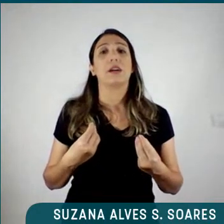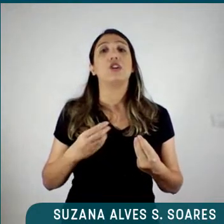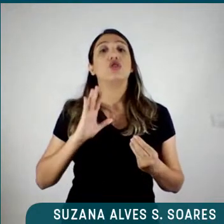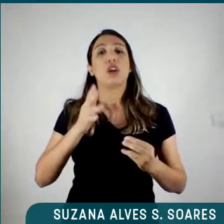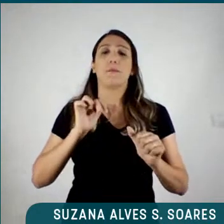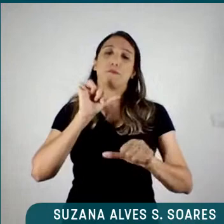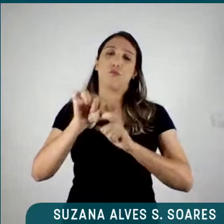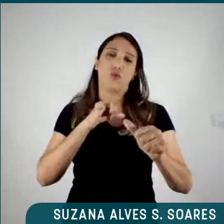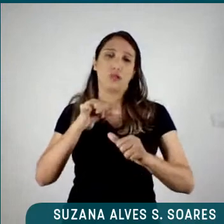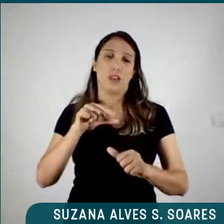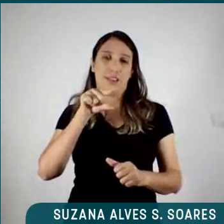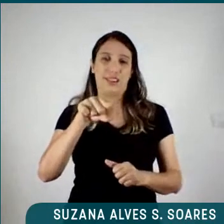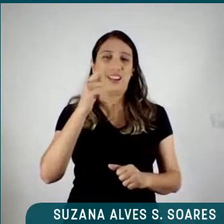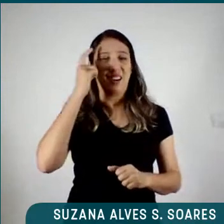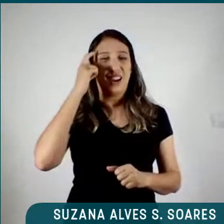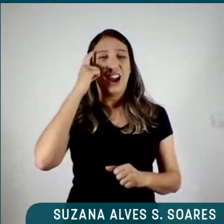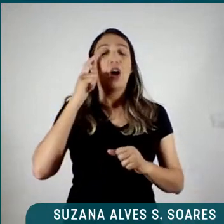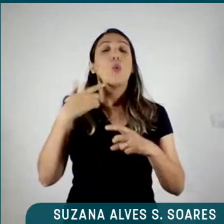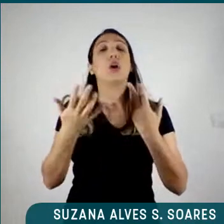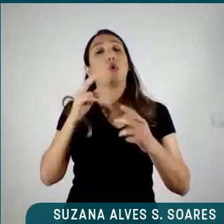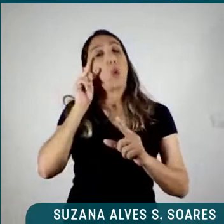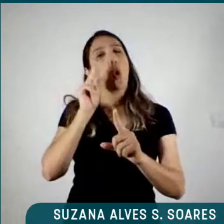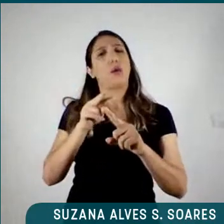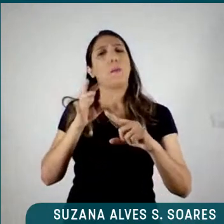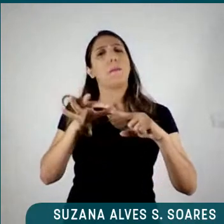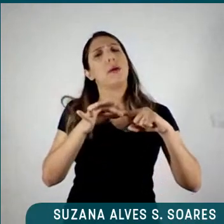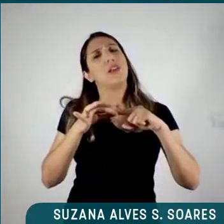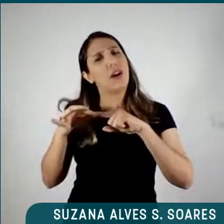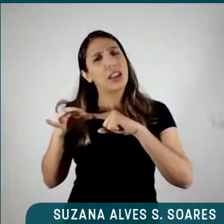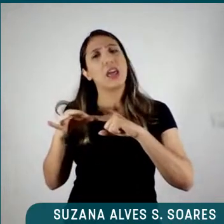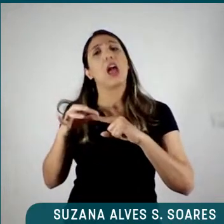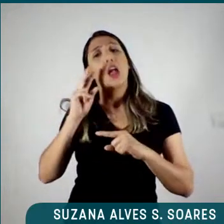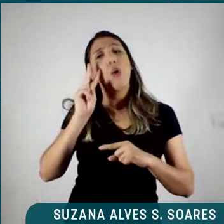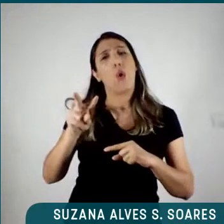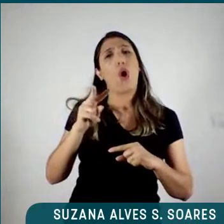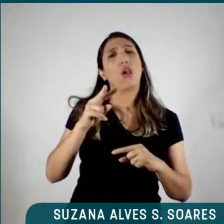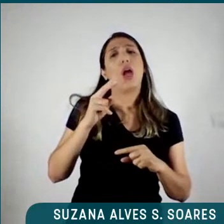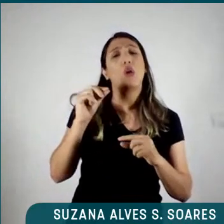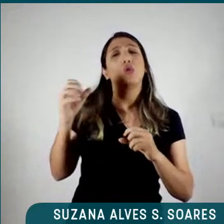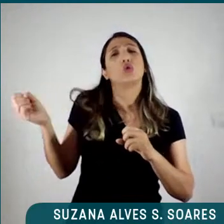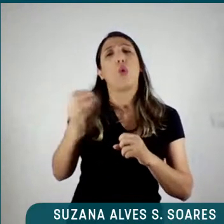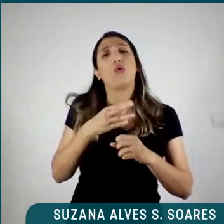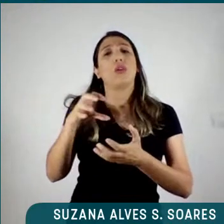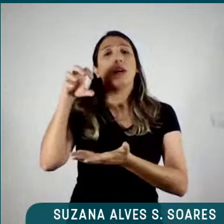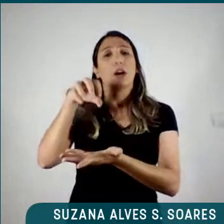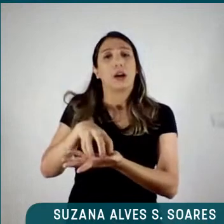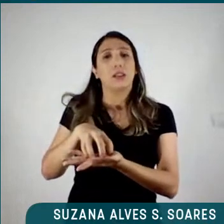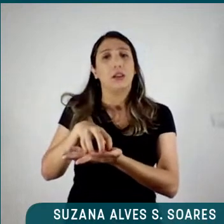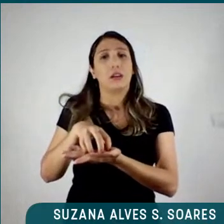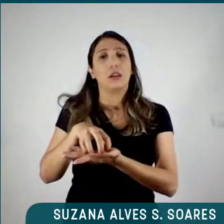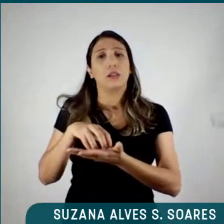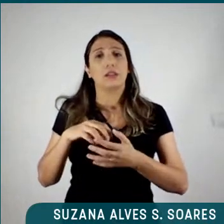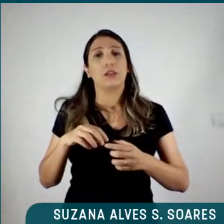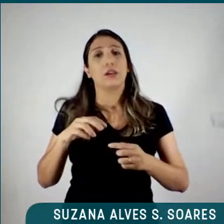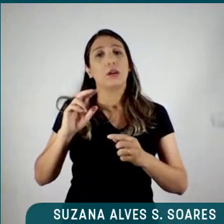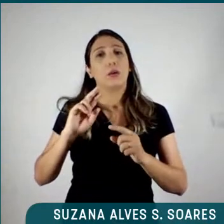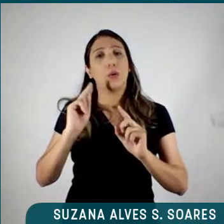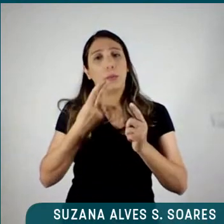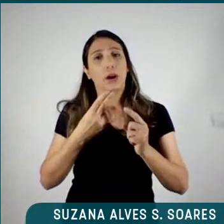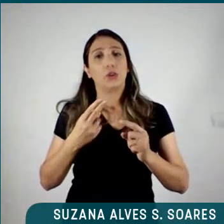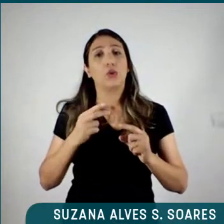and with the Silicon Valley. They have a Silicon Valley and we have a silence